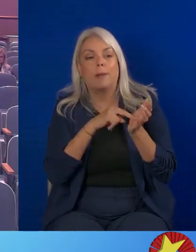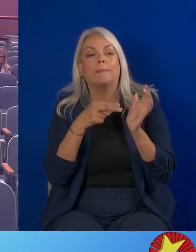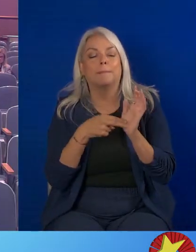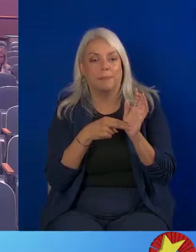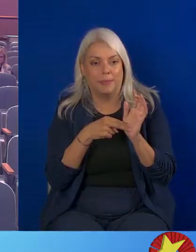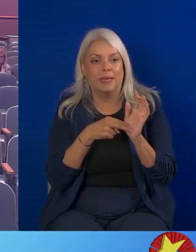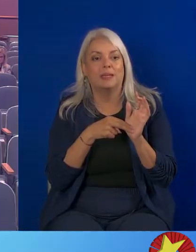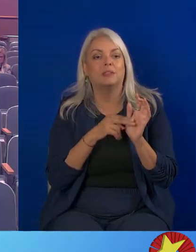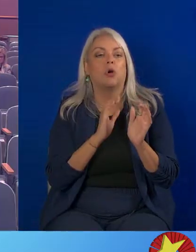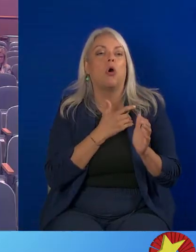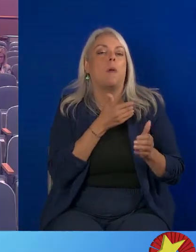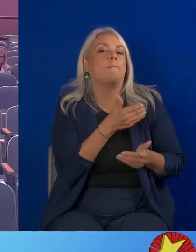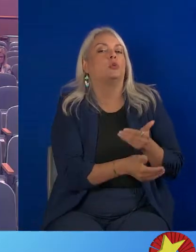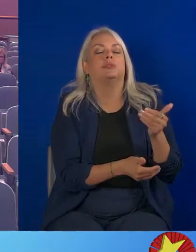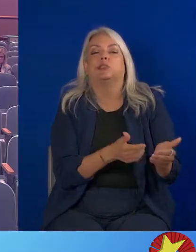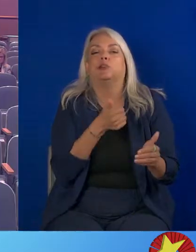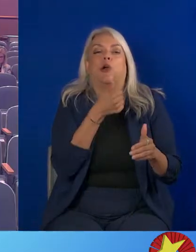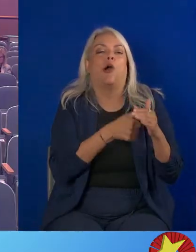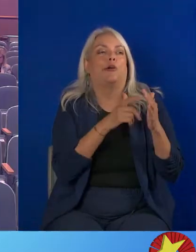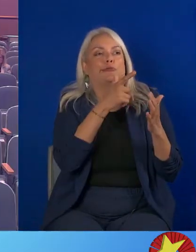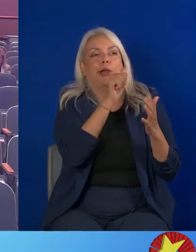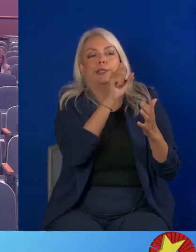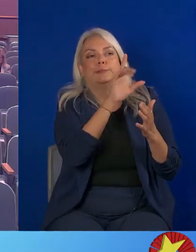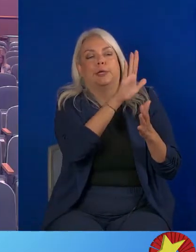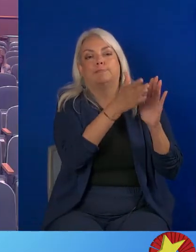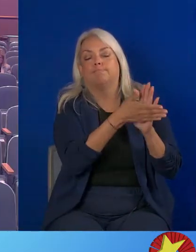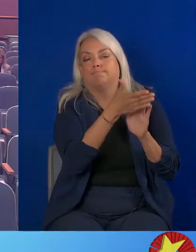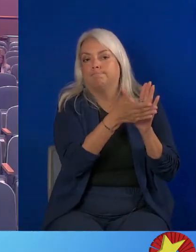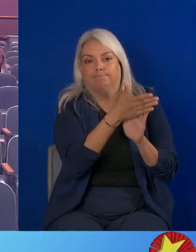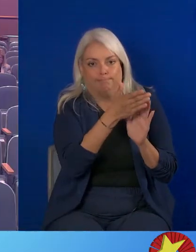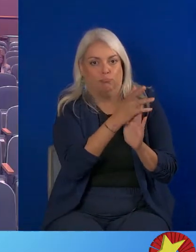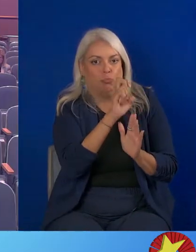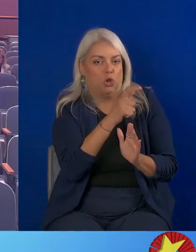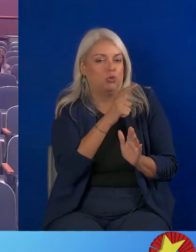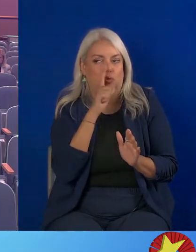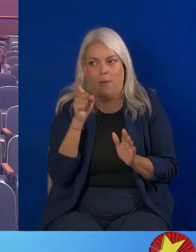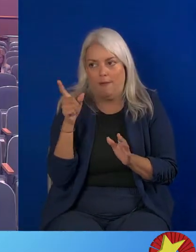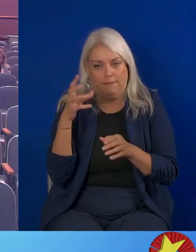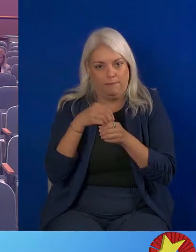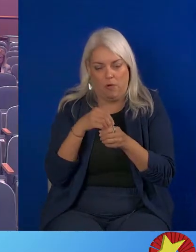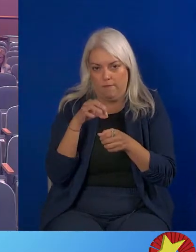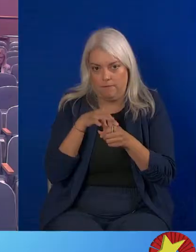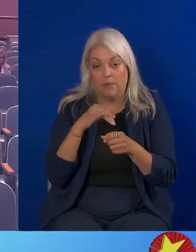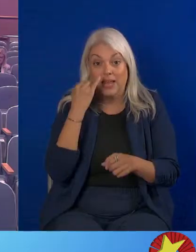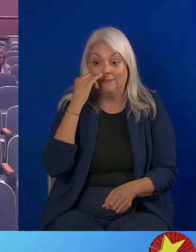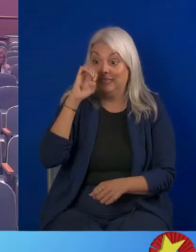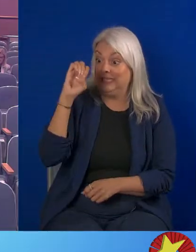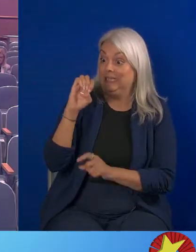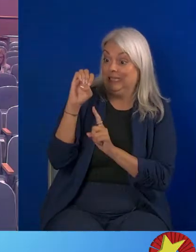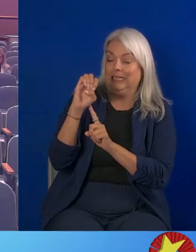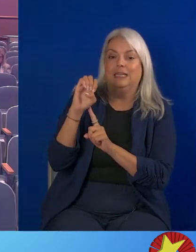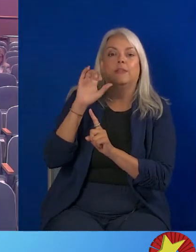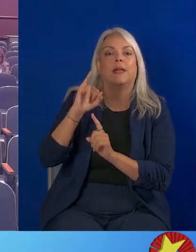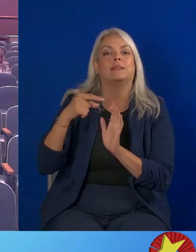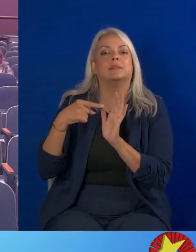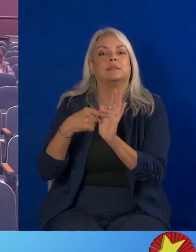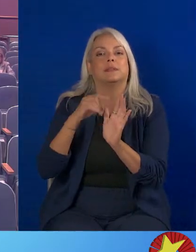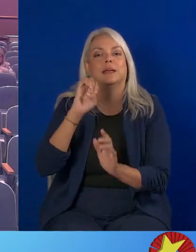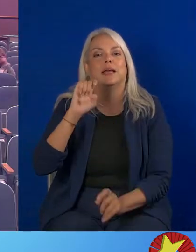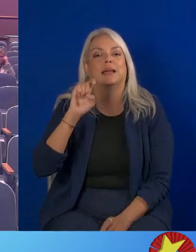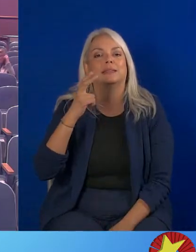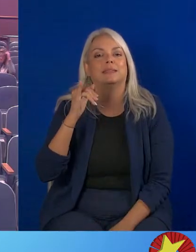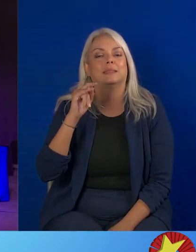for procedure. Yes. And then if you see an E next to it, it's an exhibit. So it's a form. Okay, thank